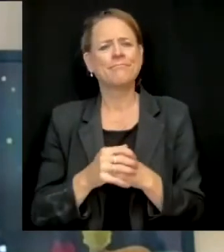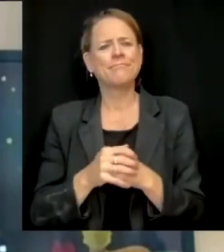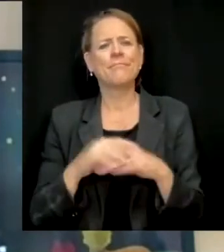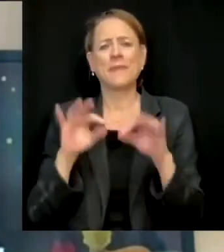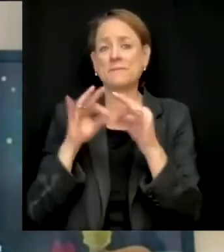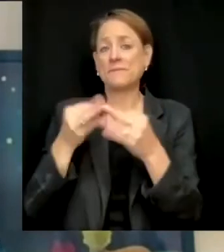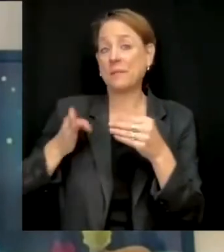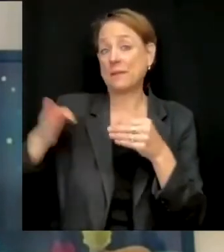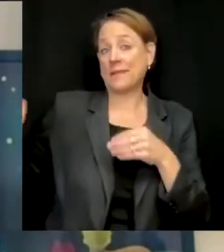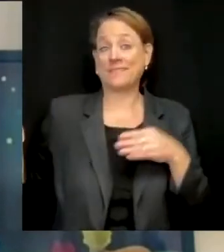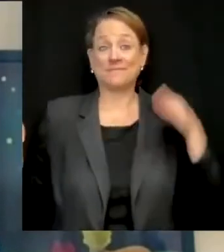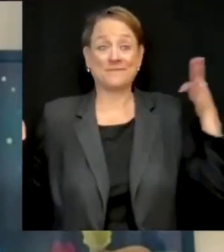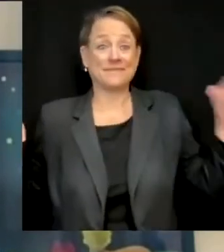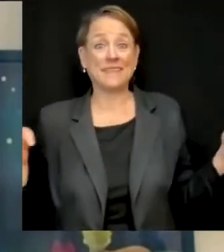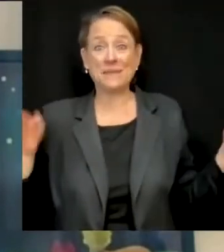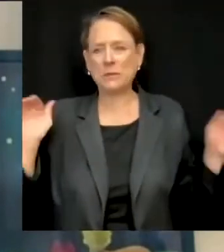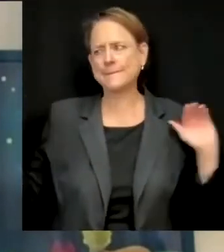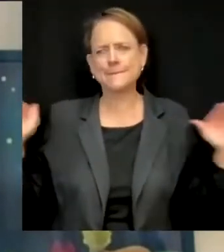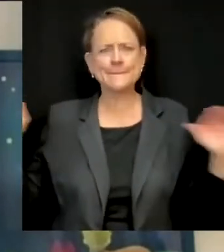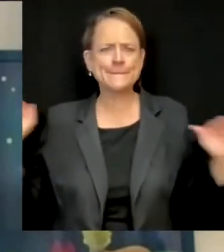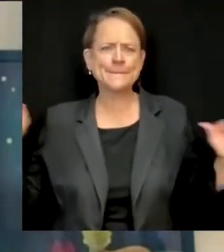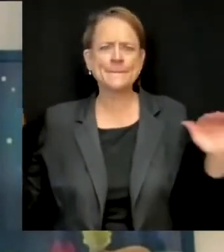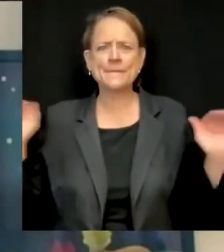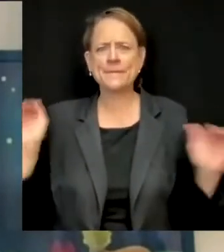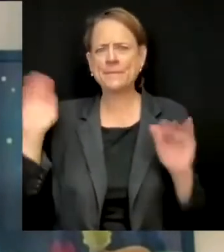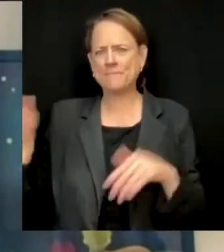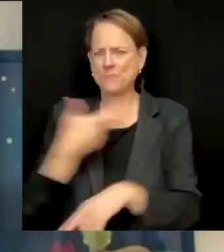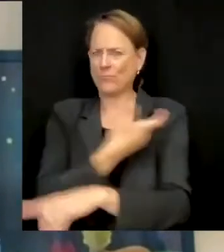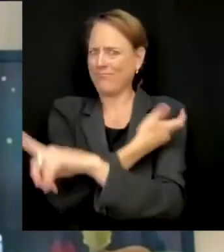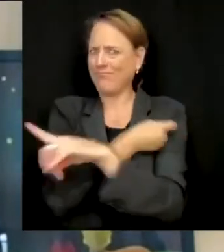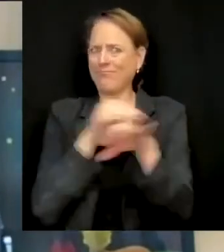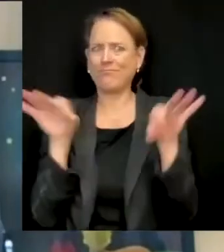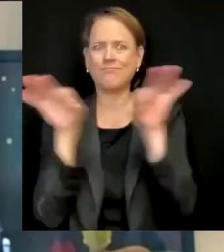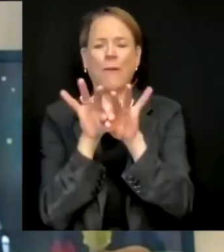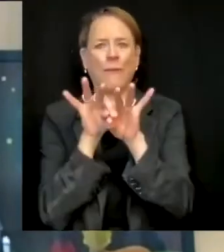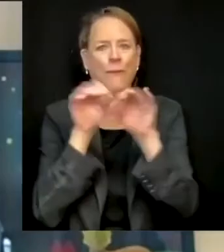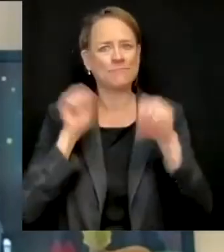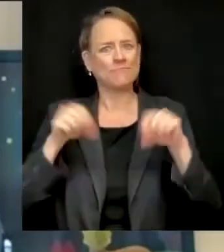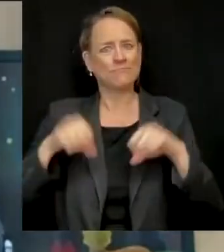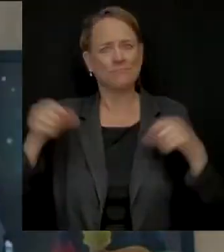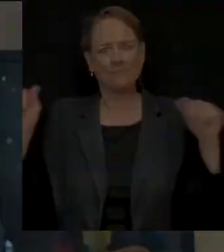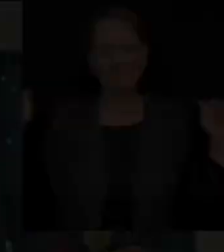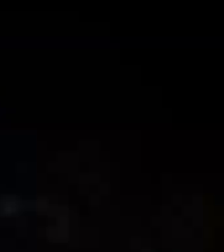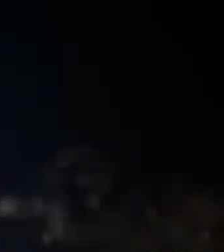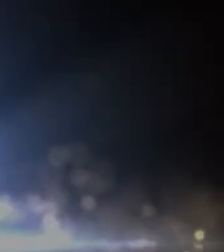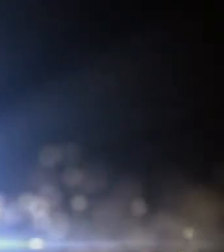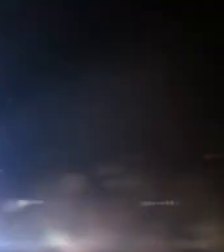vaccinated. This is how you protect yourself and how we protect our state.